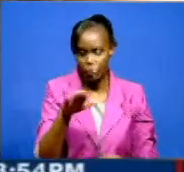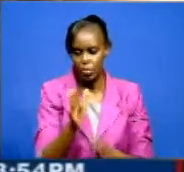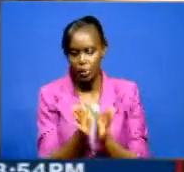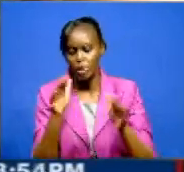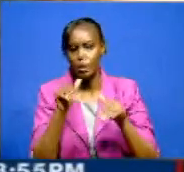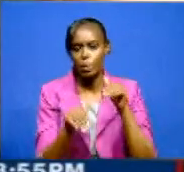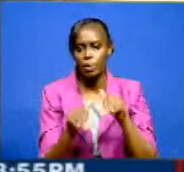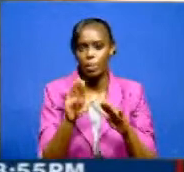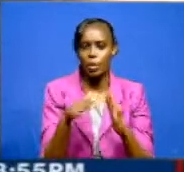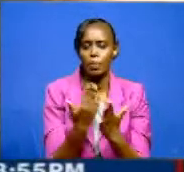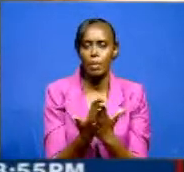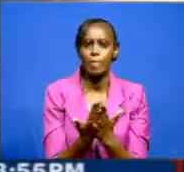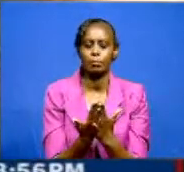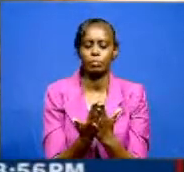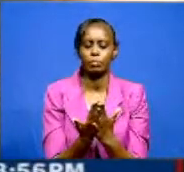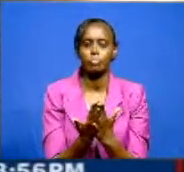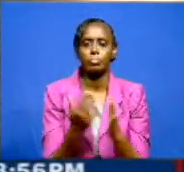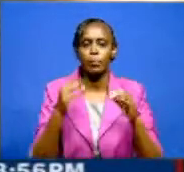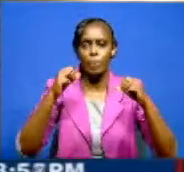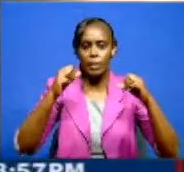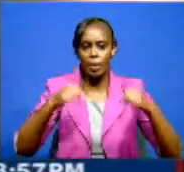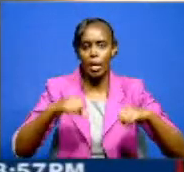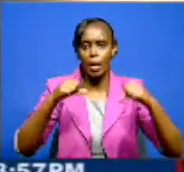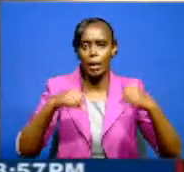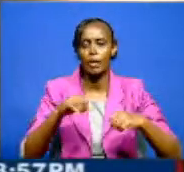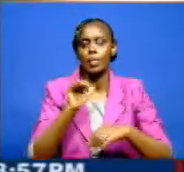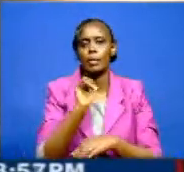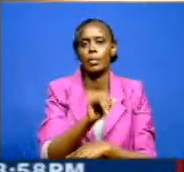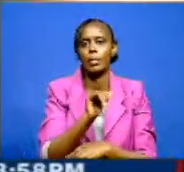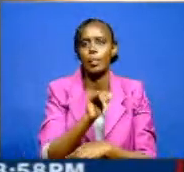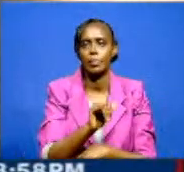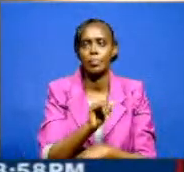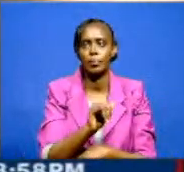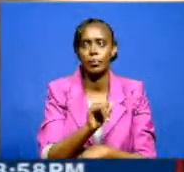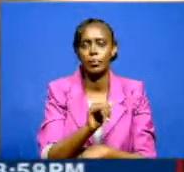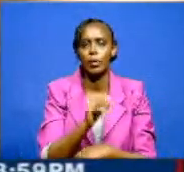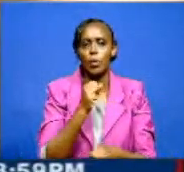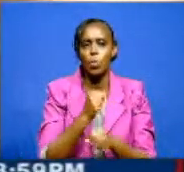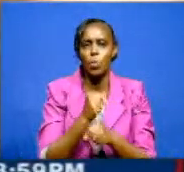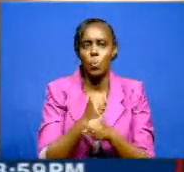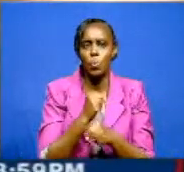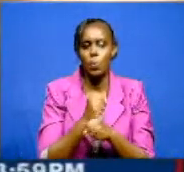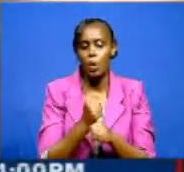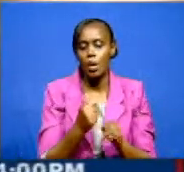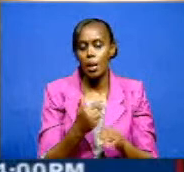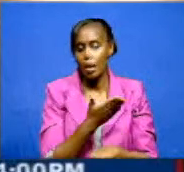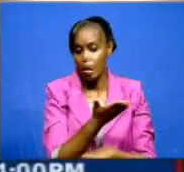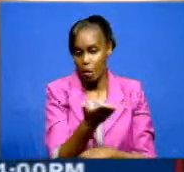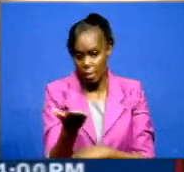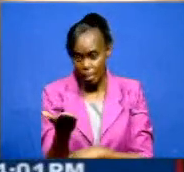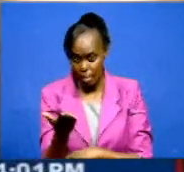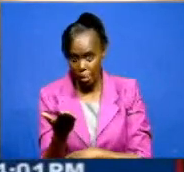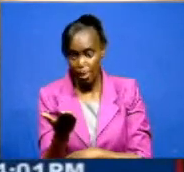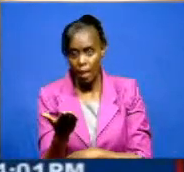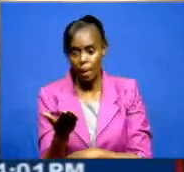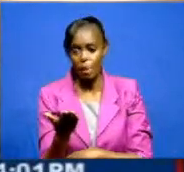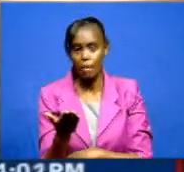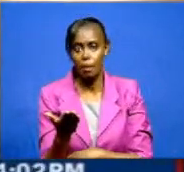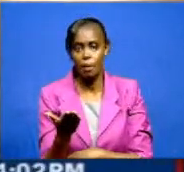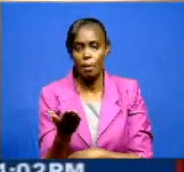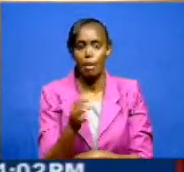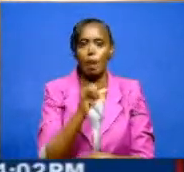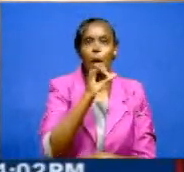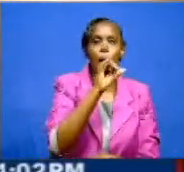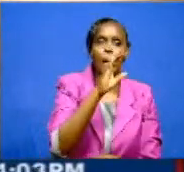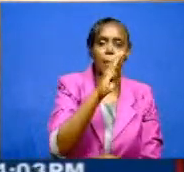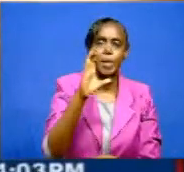will not be applied, I agree that there is work cut out for IEBC, and it's good that